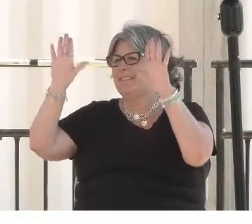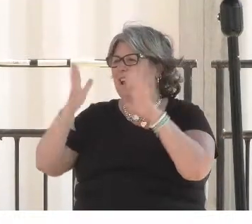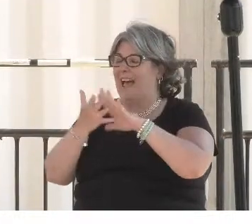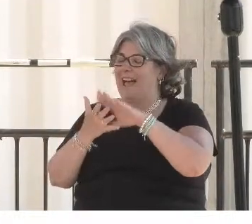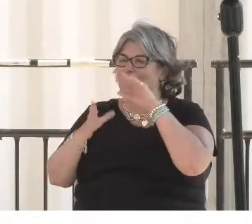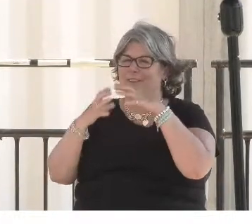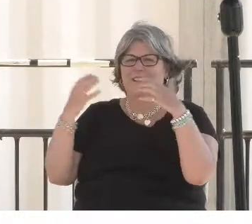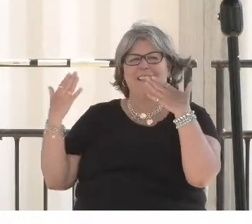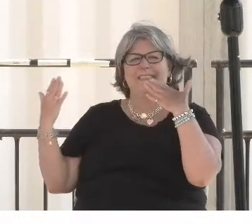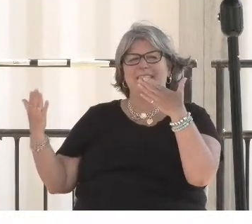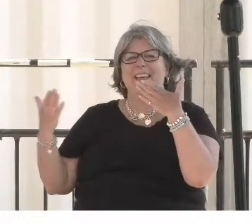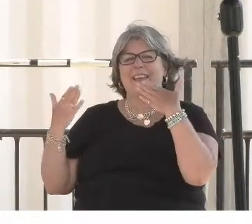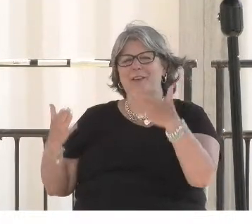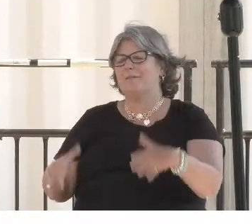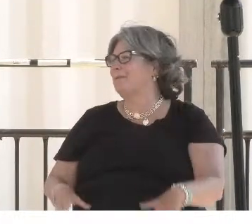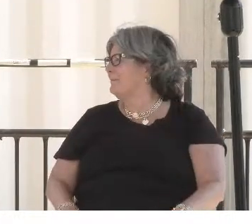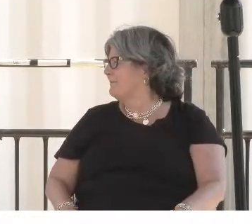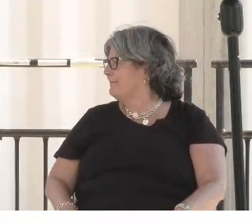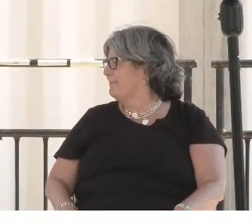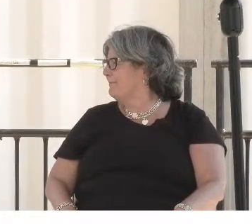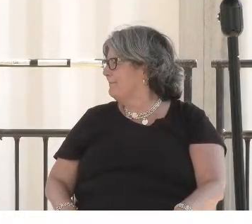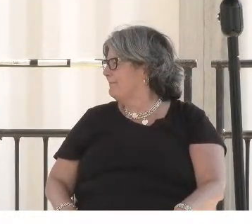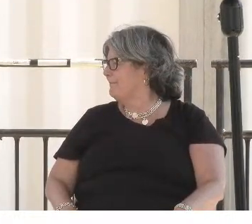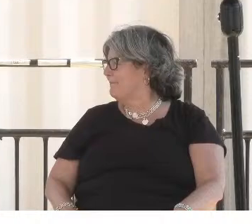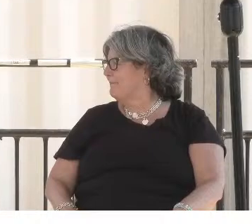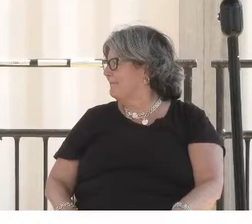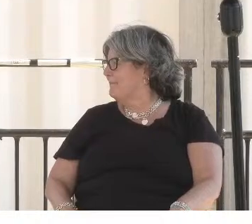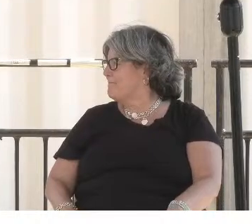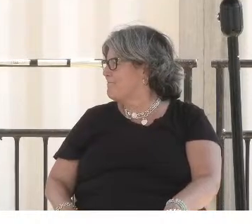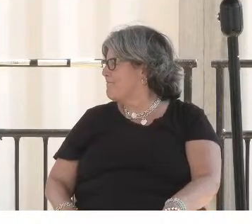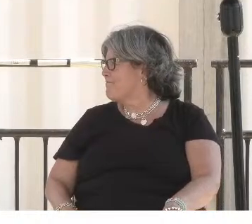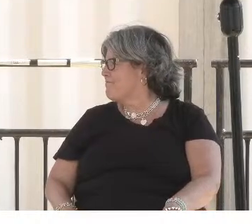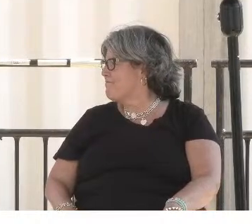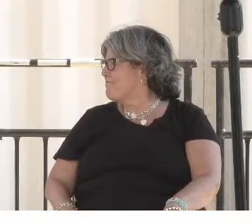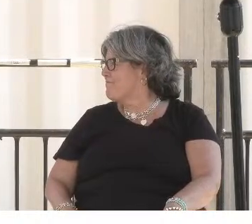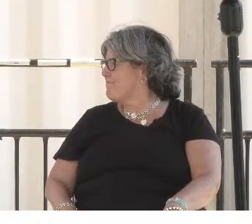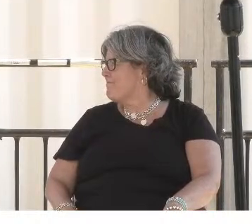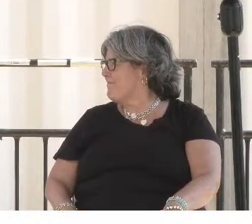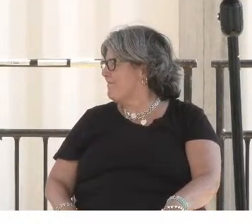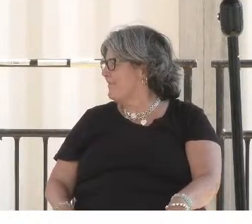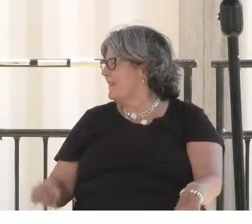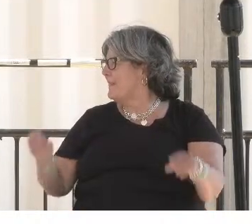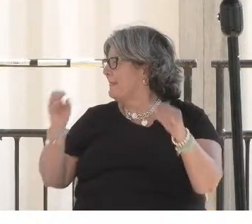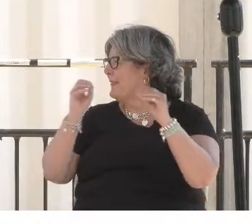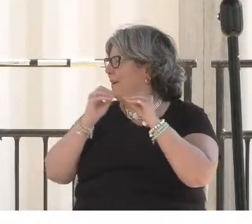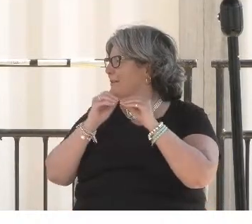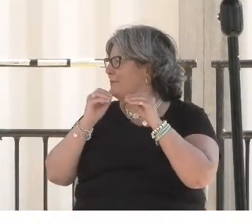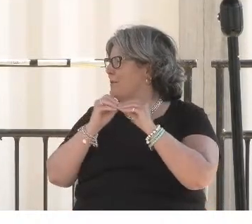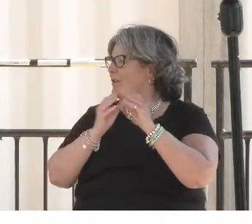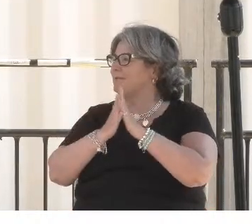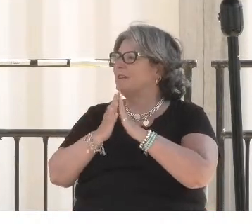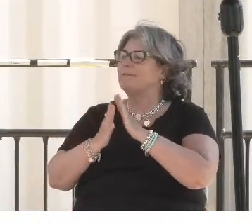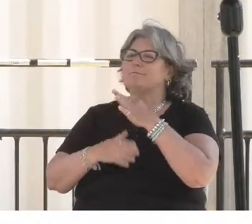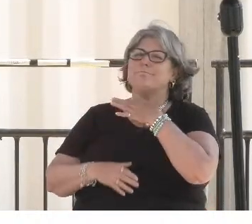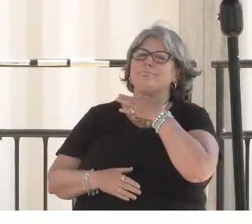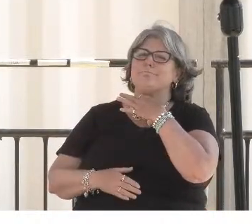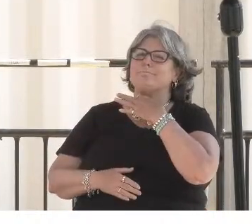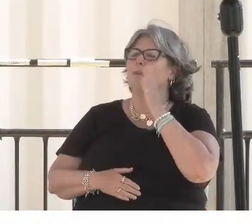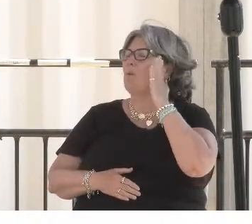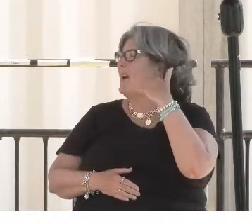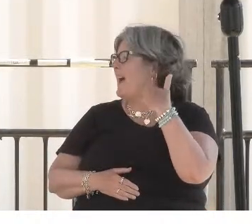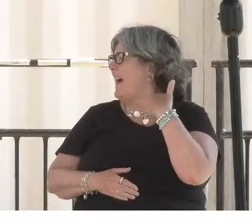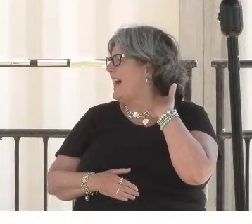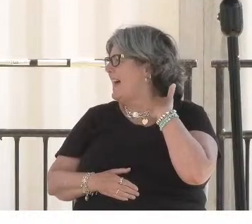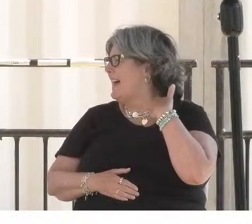lot. All right. So there's more to come. If this intrigued you, we have